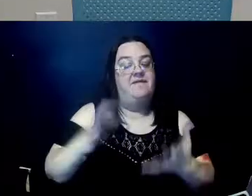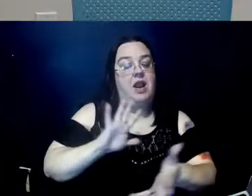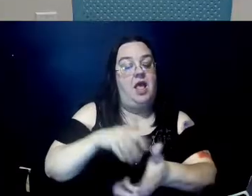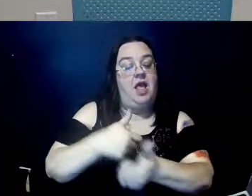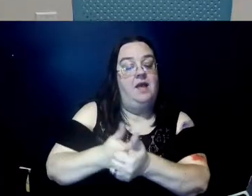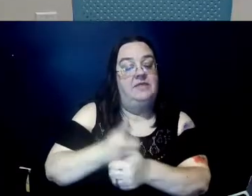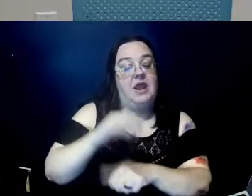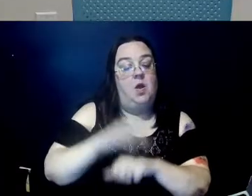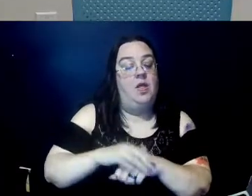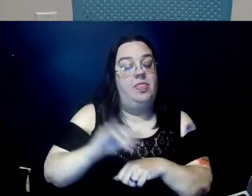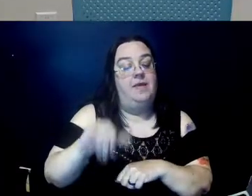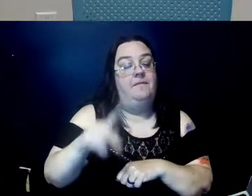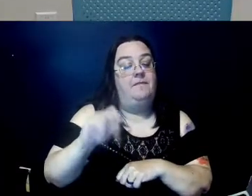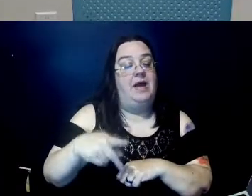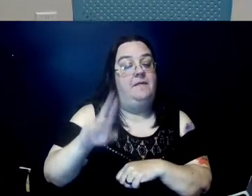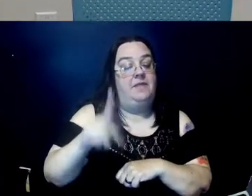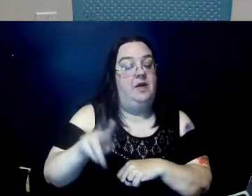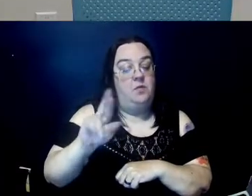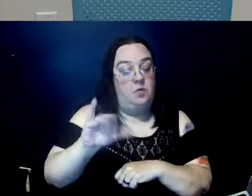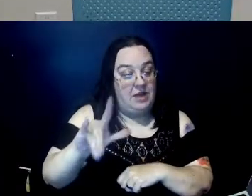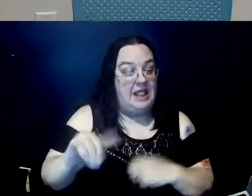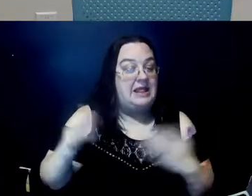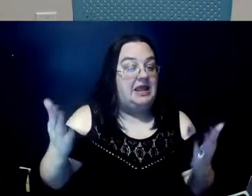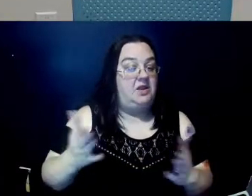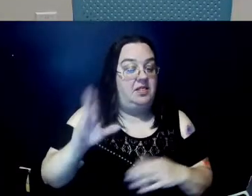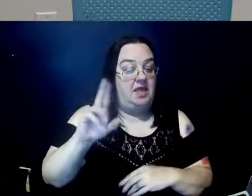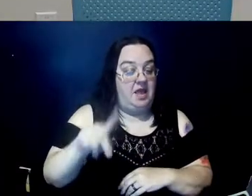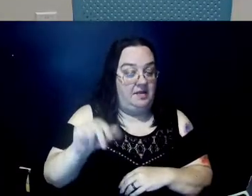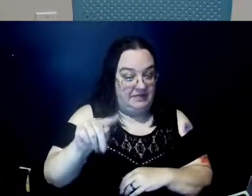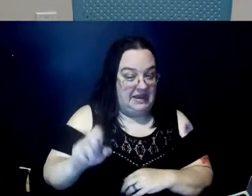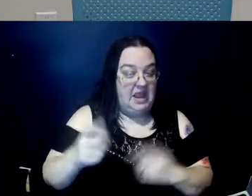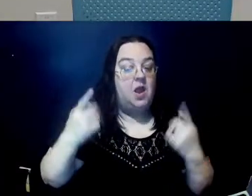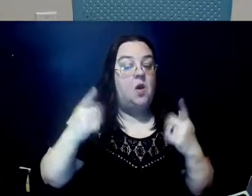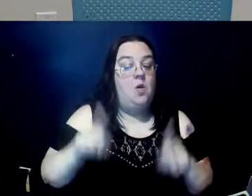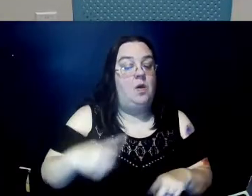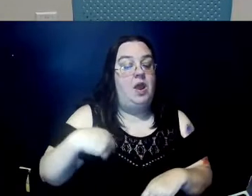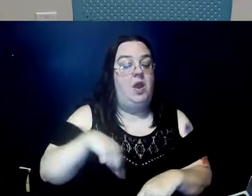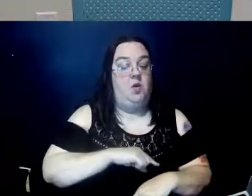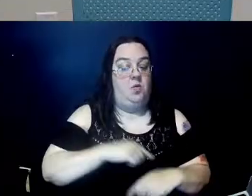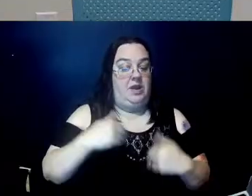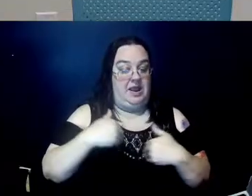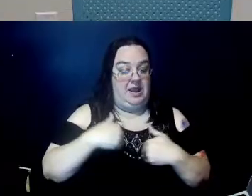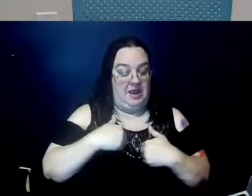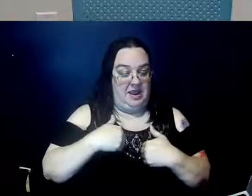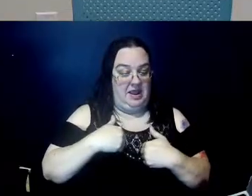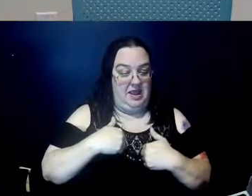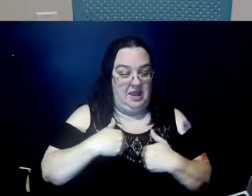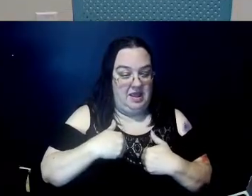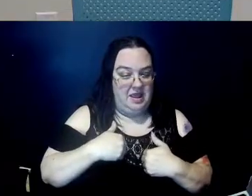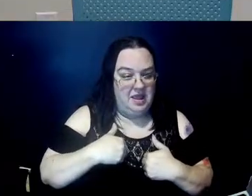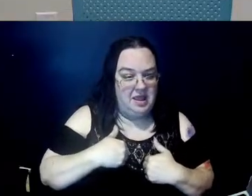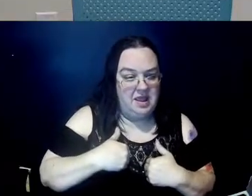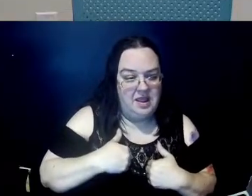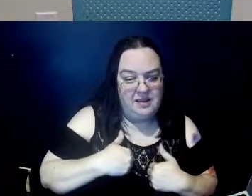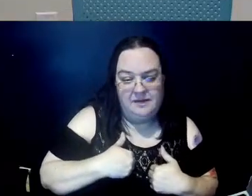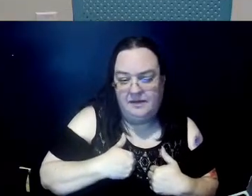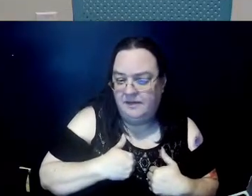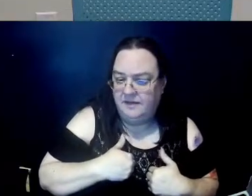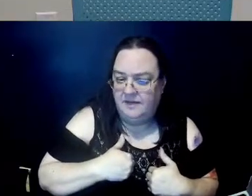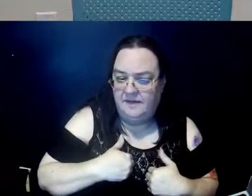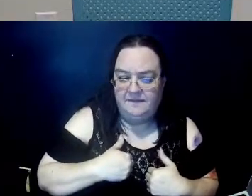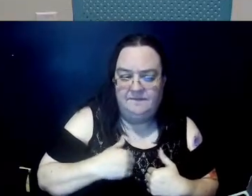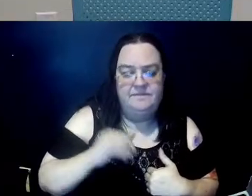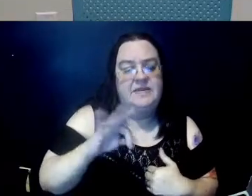the update. When we have them, call 911. We were, you know, if we're responding to one